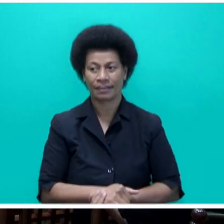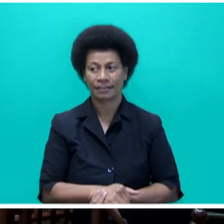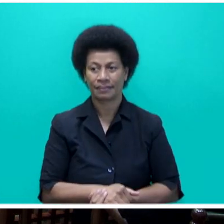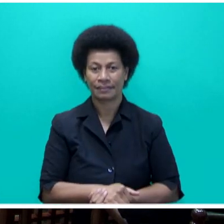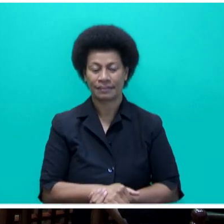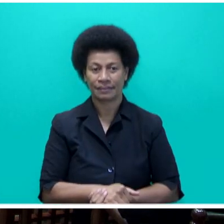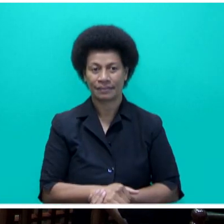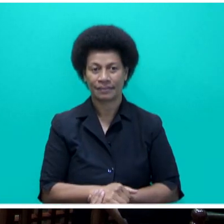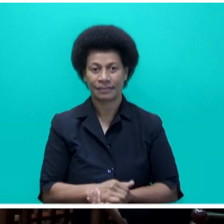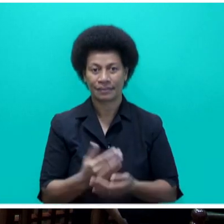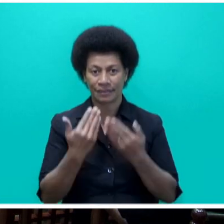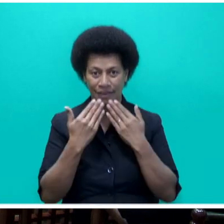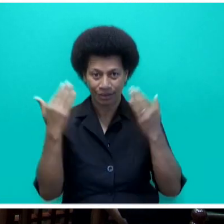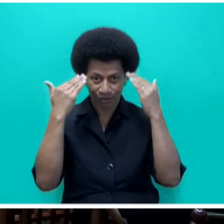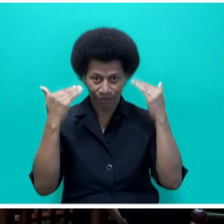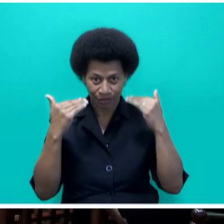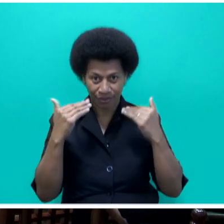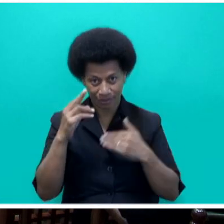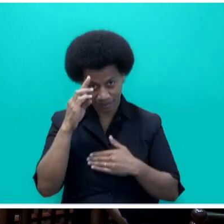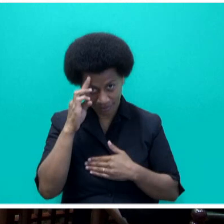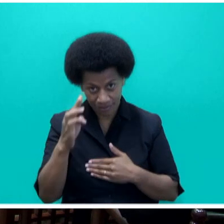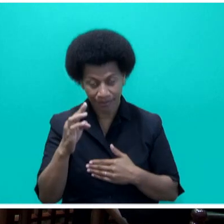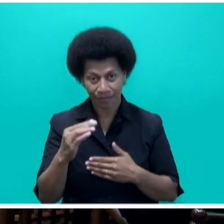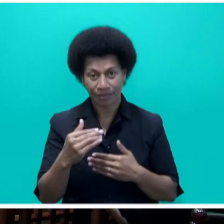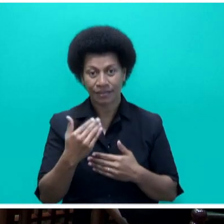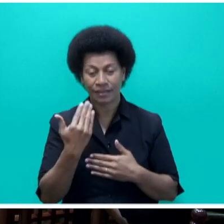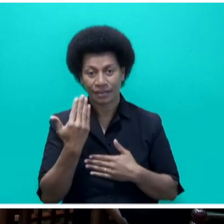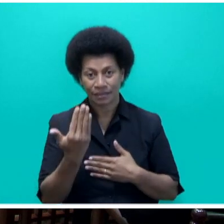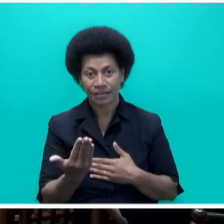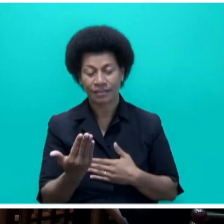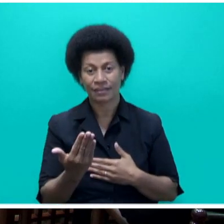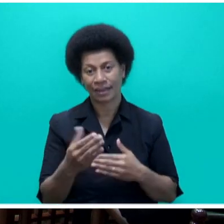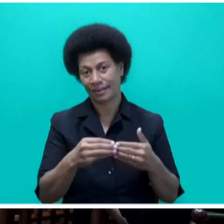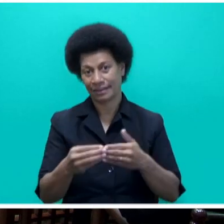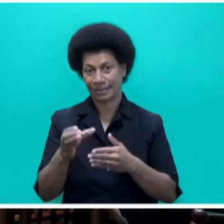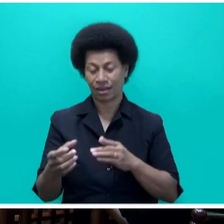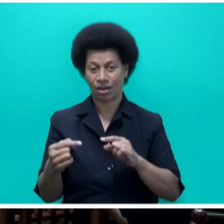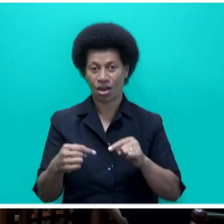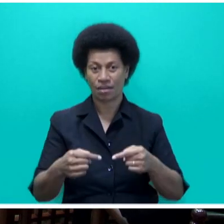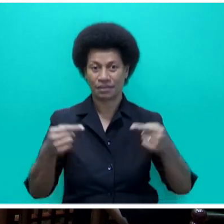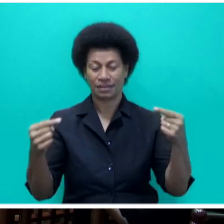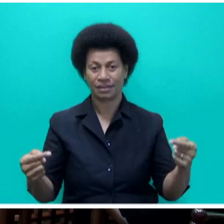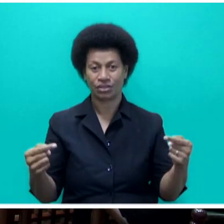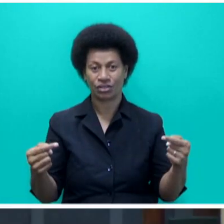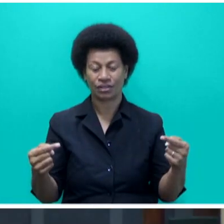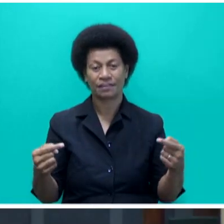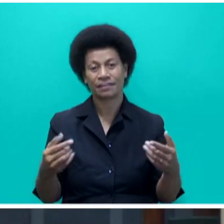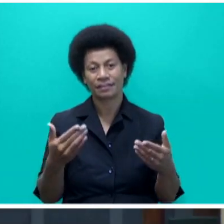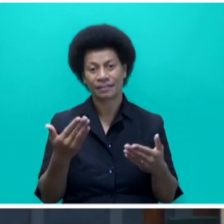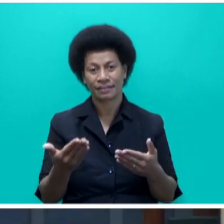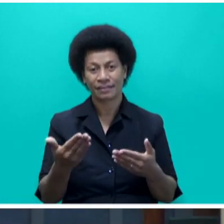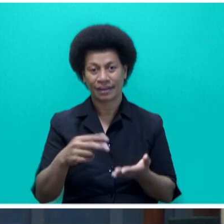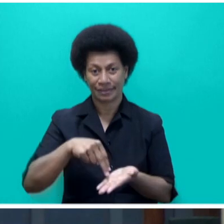Thank you, Mr. Speaker. Honourable Prime Minister, Honourable Cabinet Ministers, Honourable Leader of Opposition, Honourable Members, I rise to